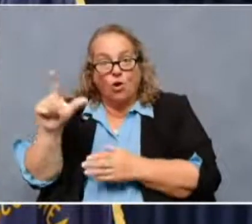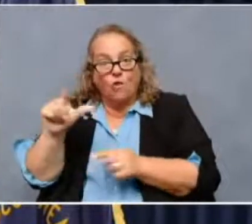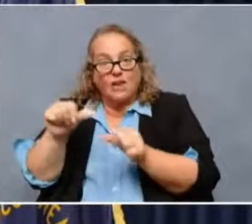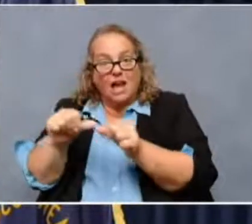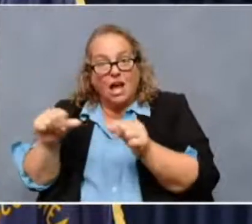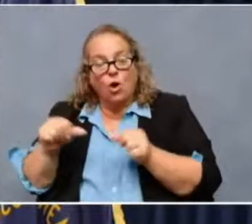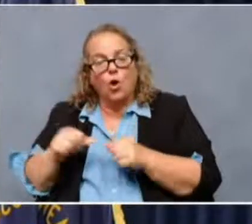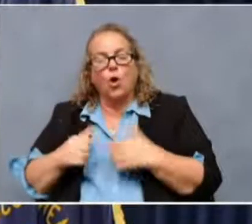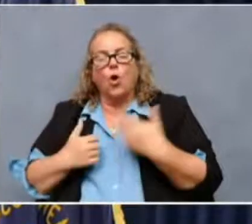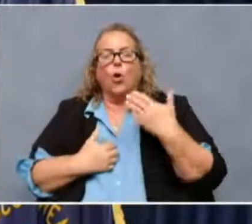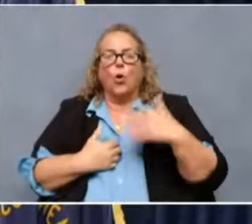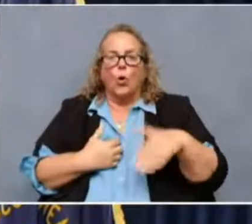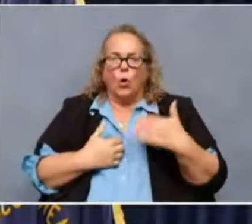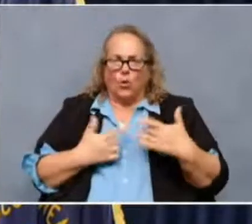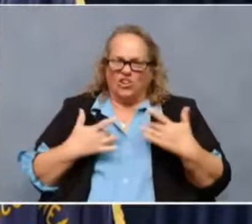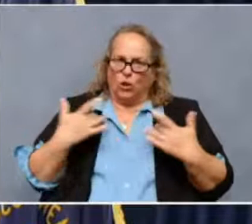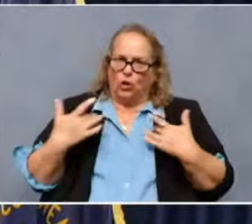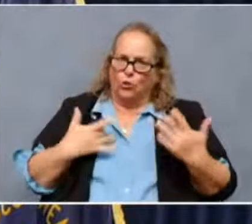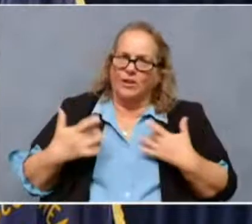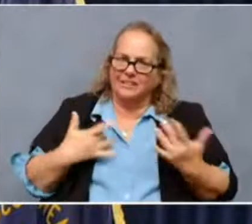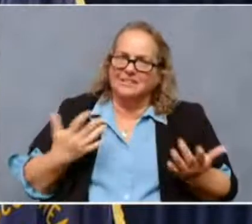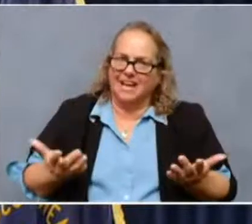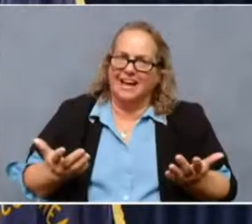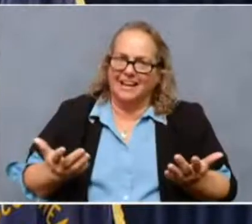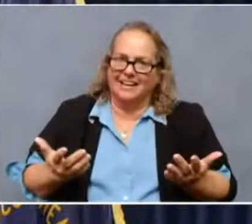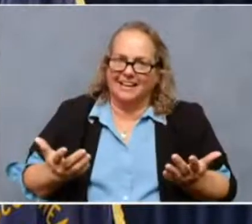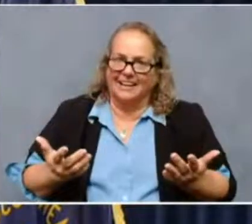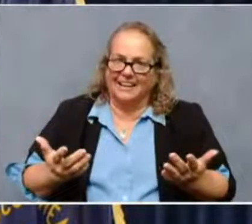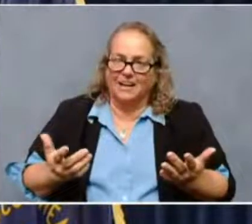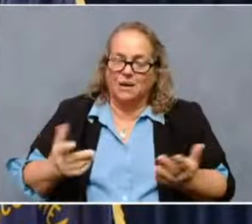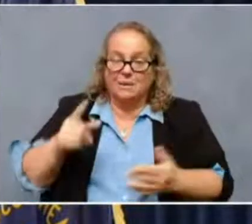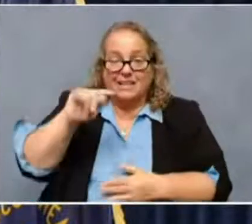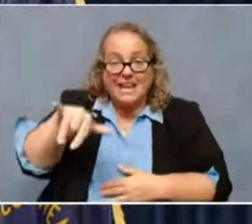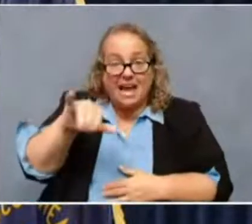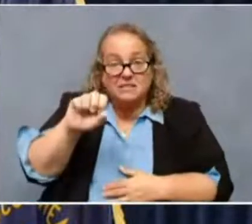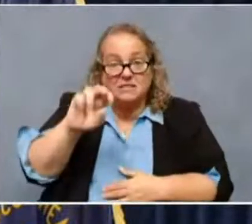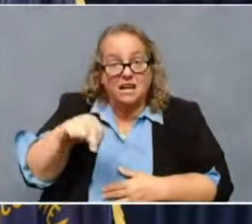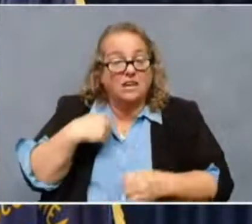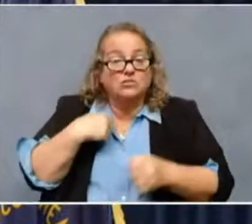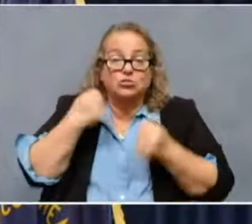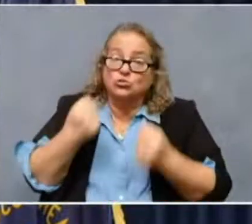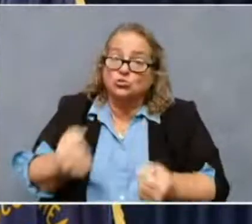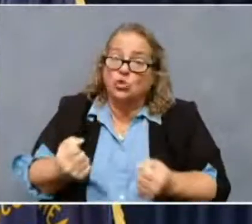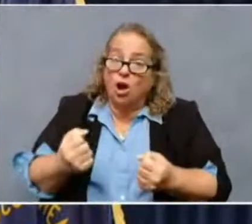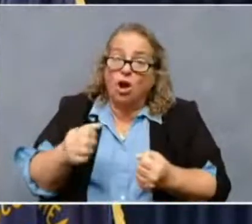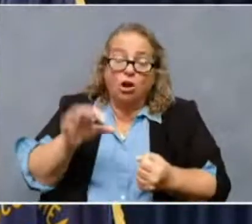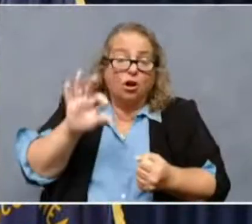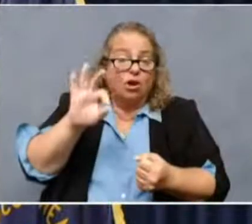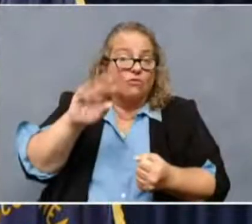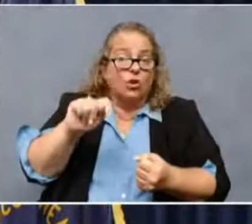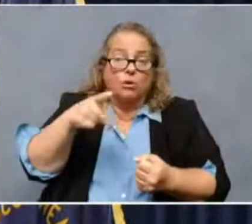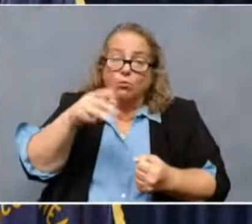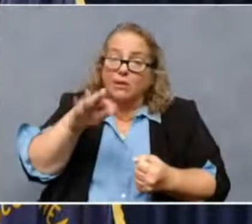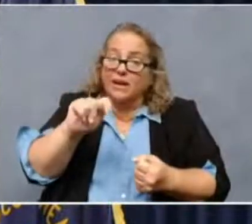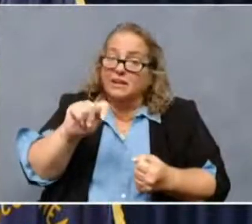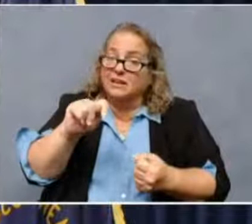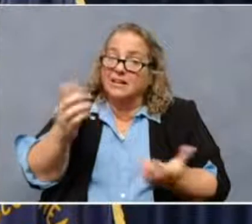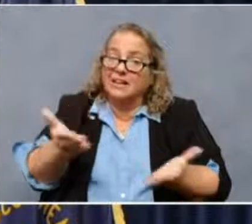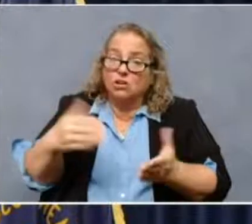is thrilling. But Tyson has a strong footprint in our state, just like GE Appliances. It already employs